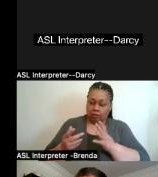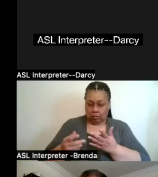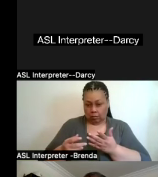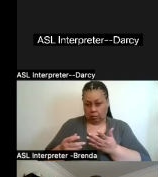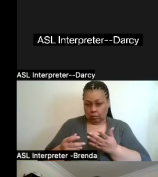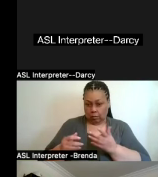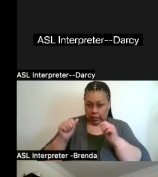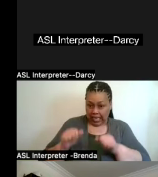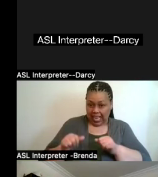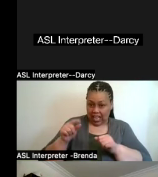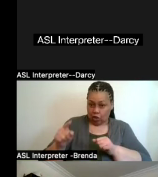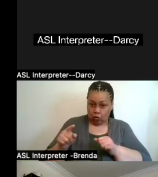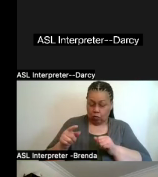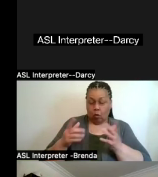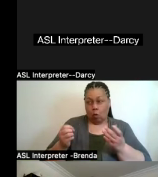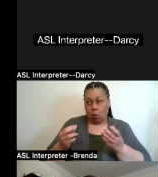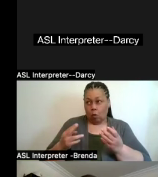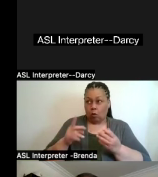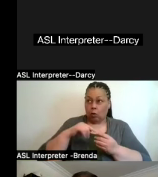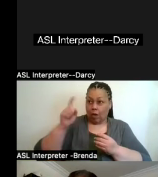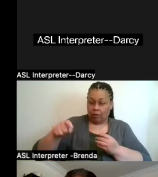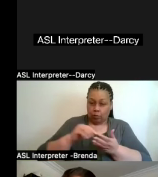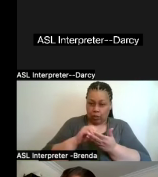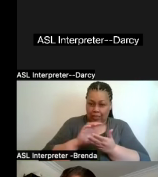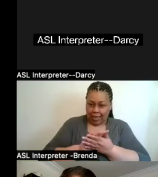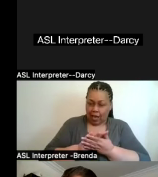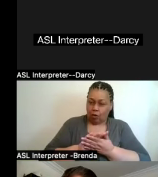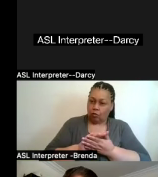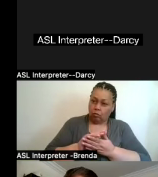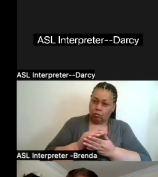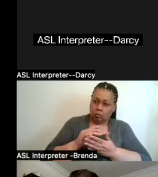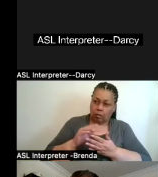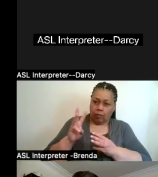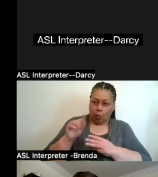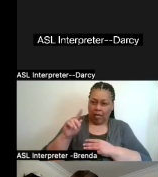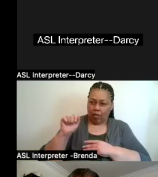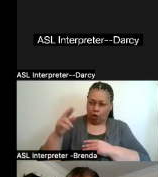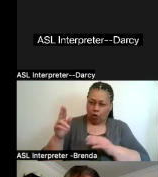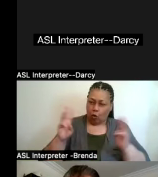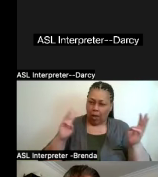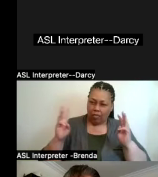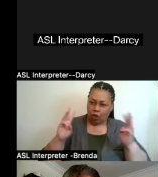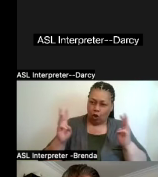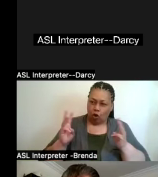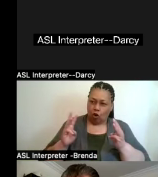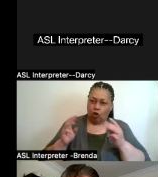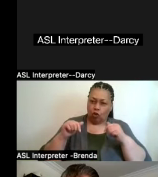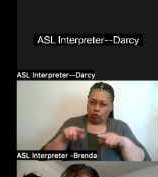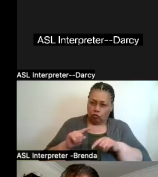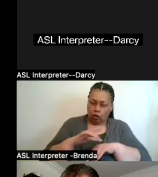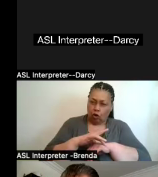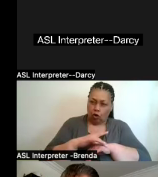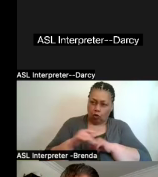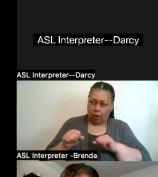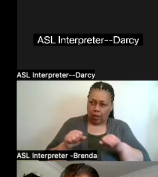can you need you monitor the weather? Can you and so whenever earthquake happens at a sensor,